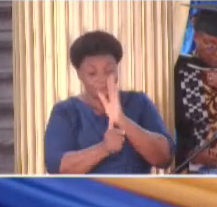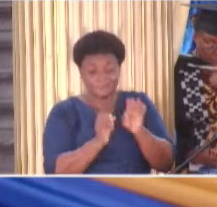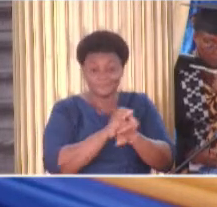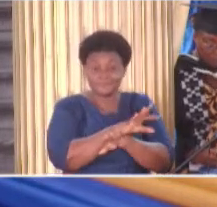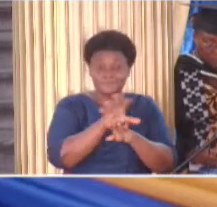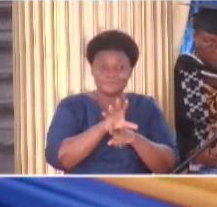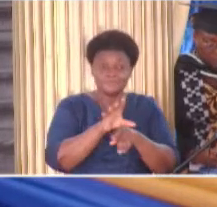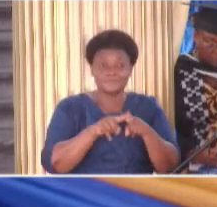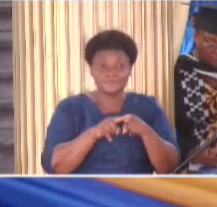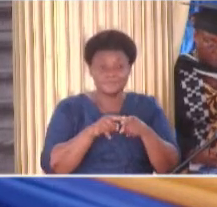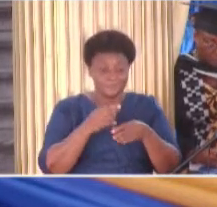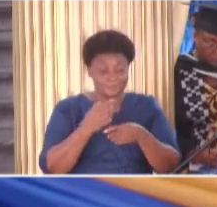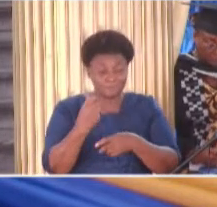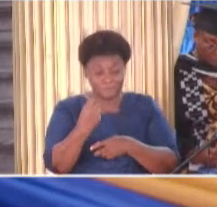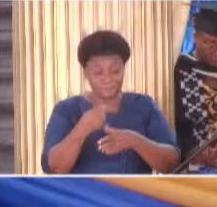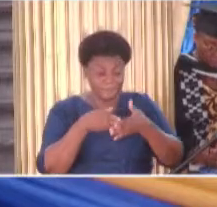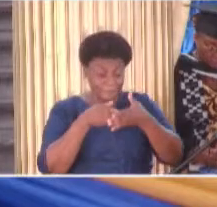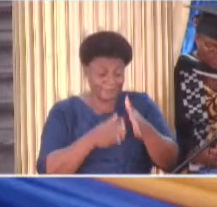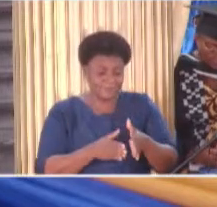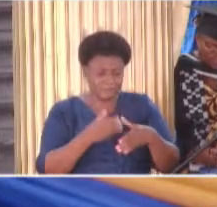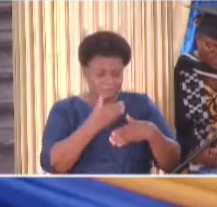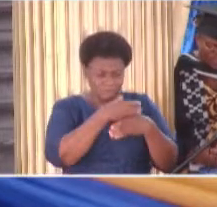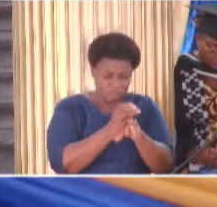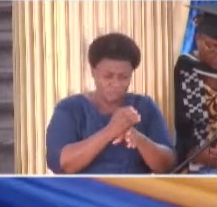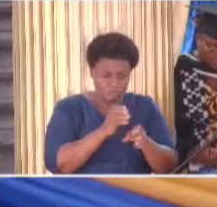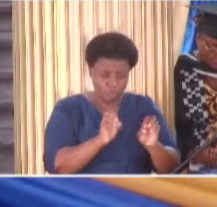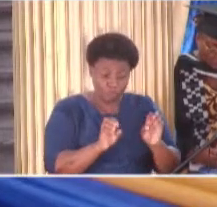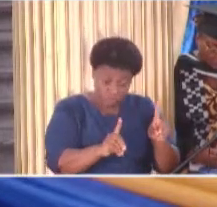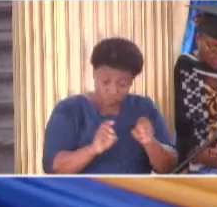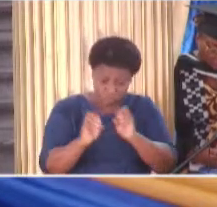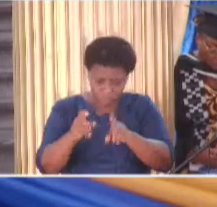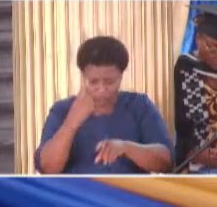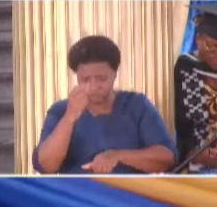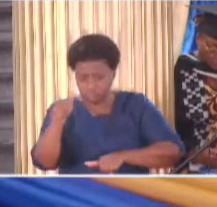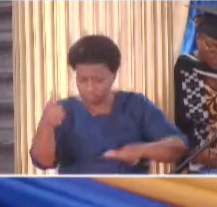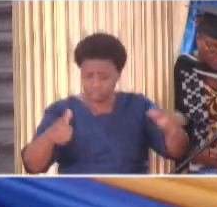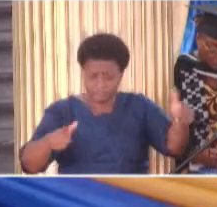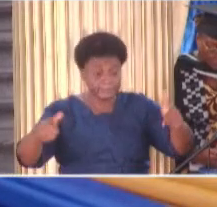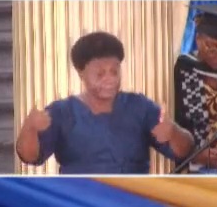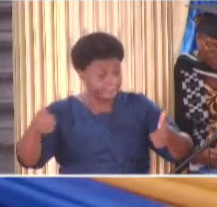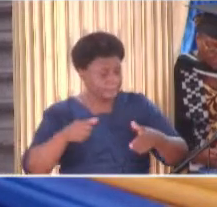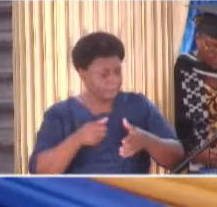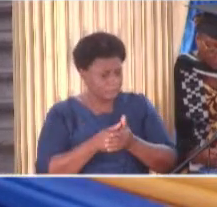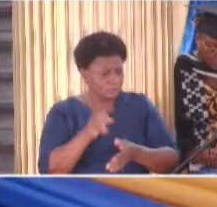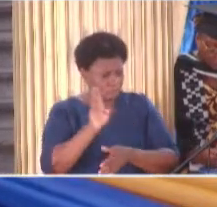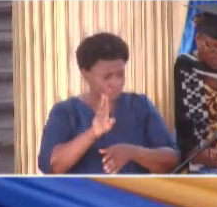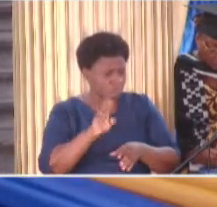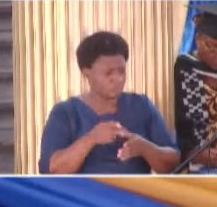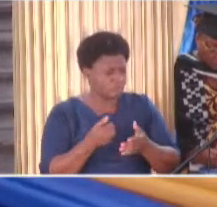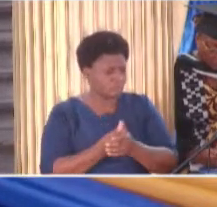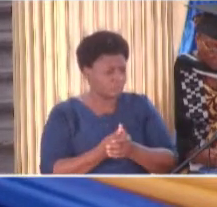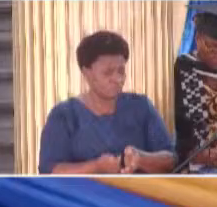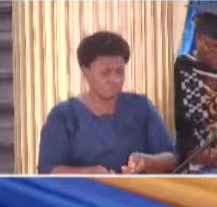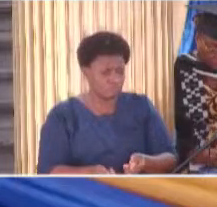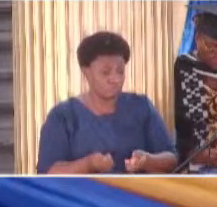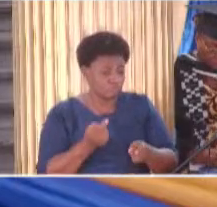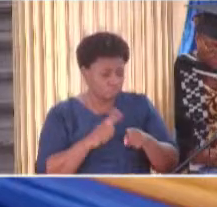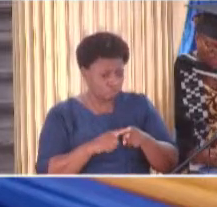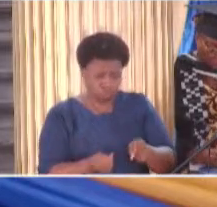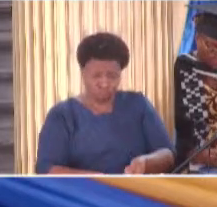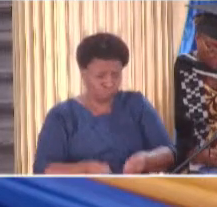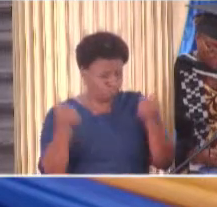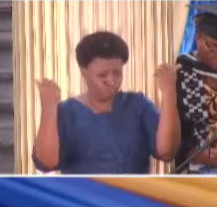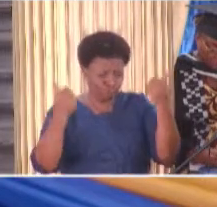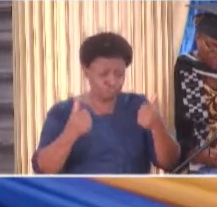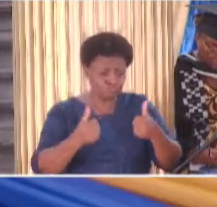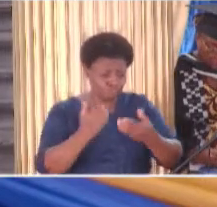leadership to create opportunities for others. Use it to break barriers, and use it to ensure